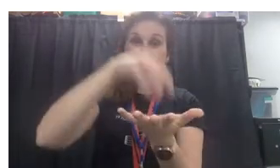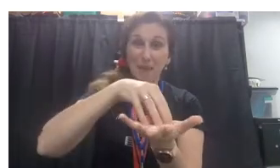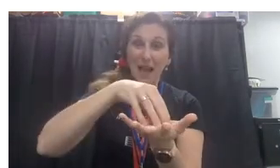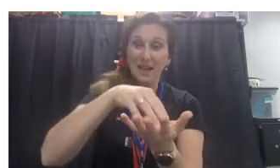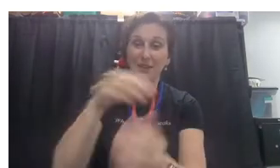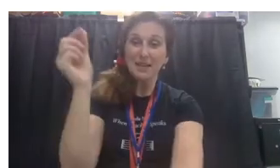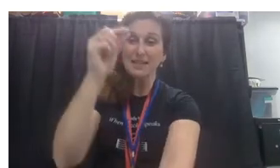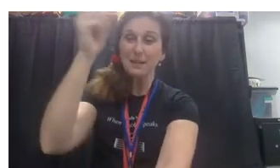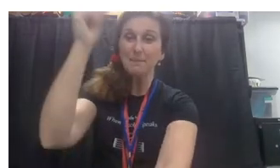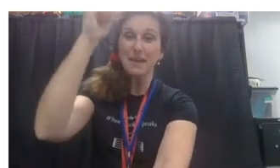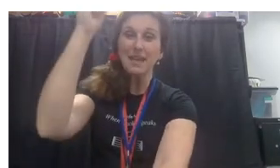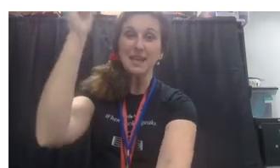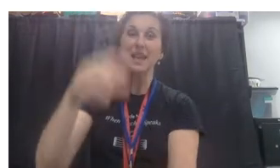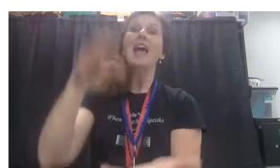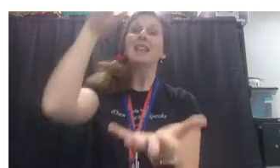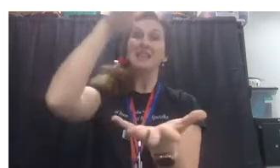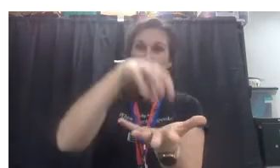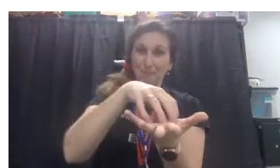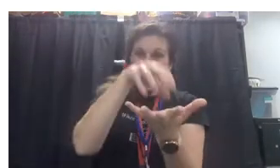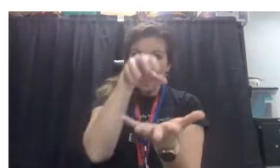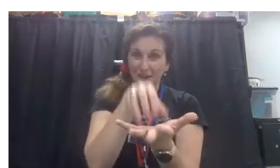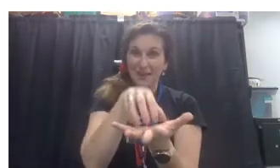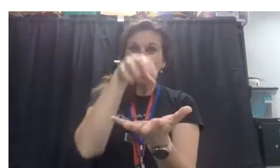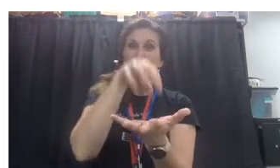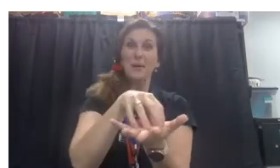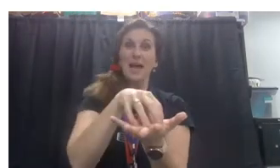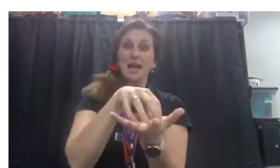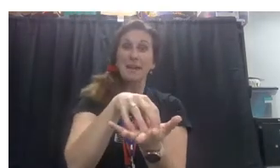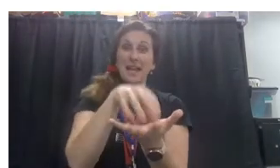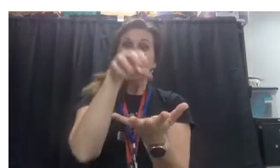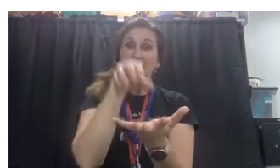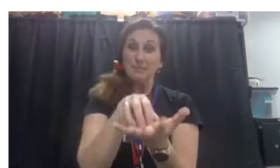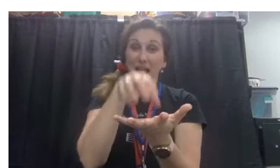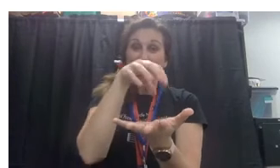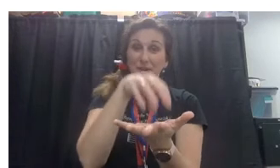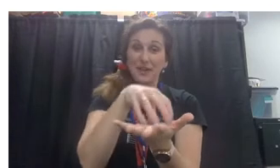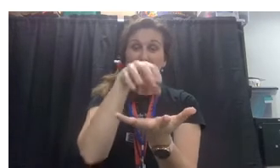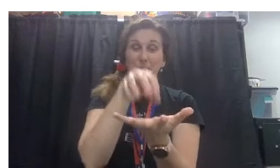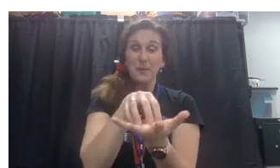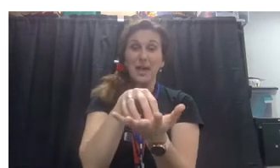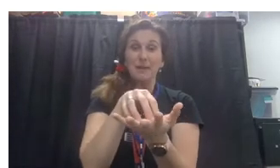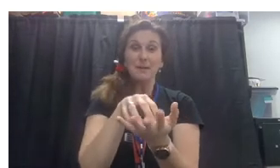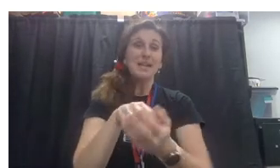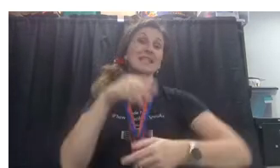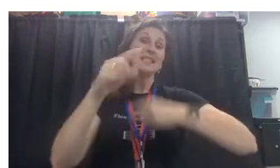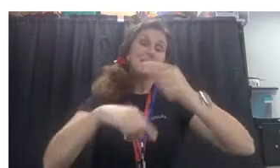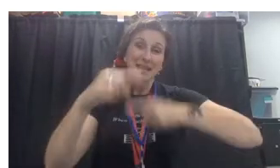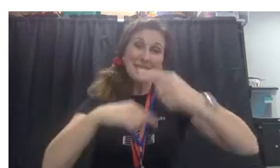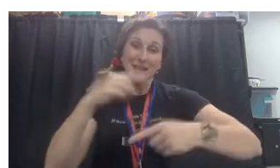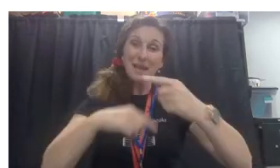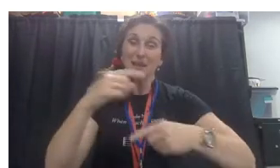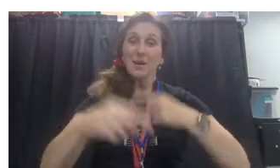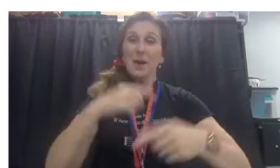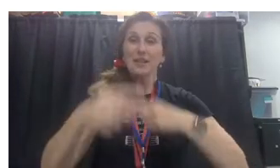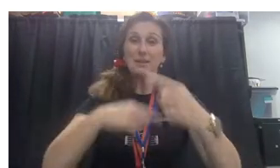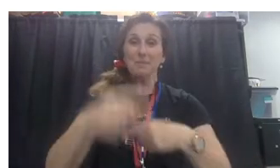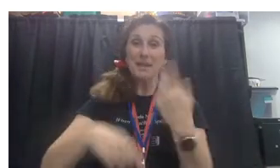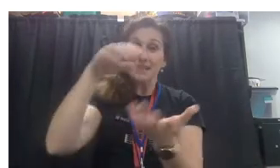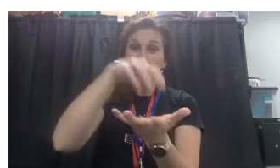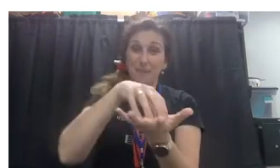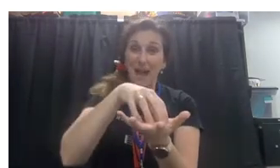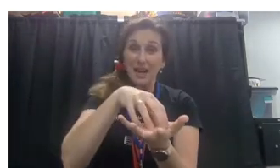spin, the spider eats a bee. The spider in the web. The spider in the web. Spin, spin, oh,